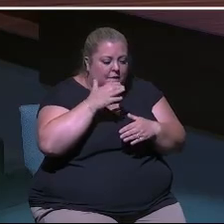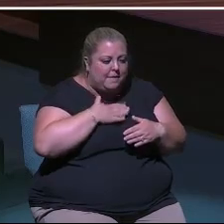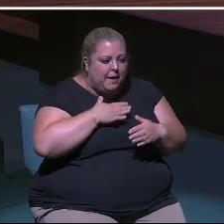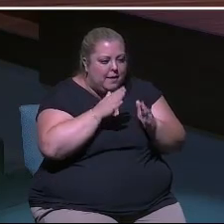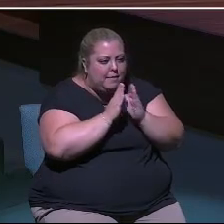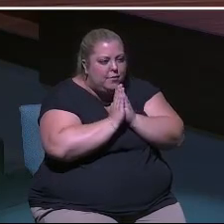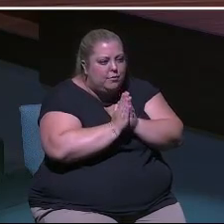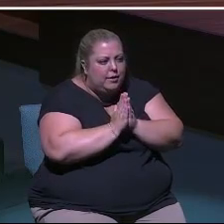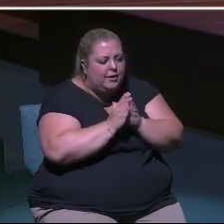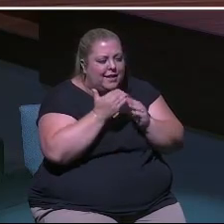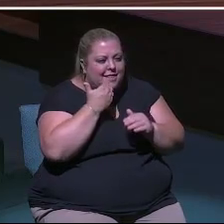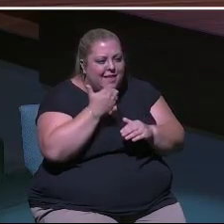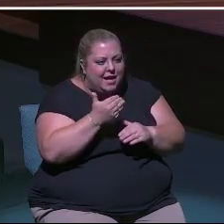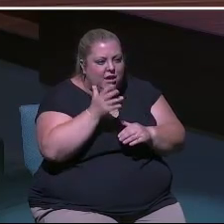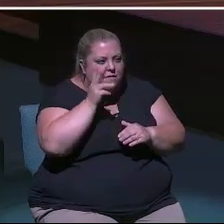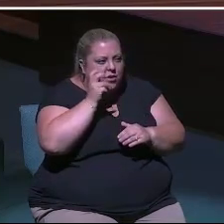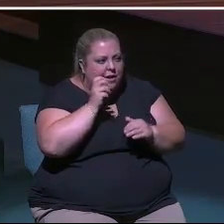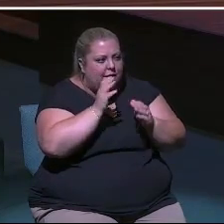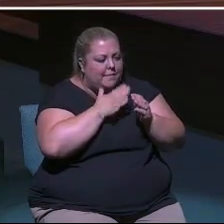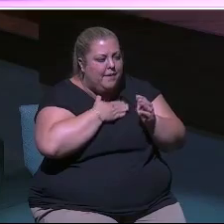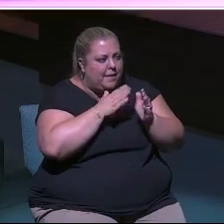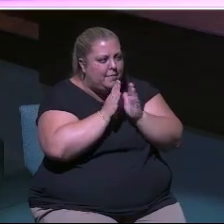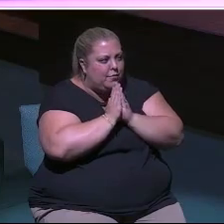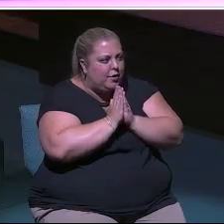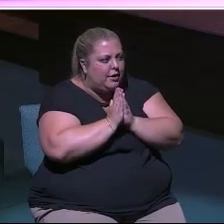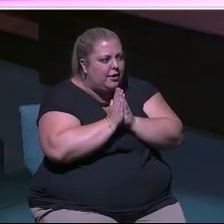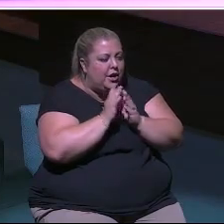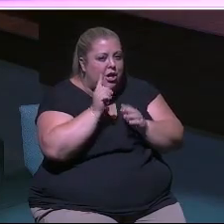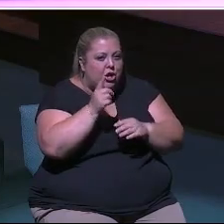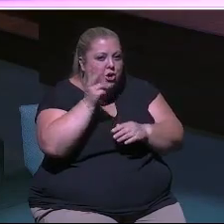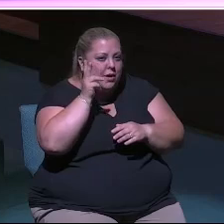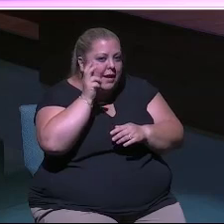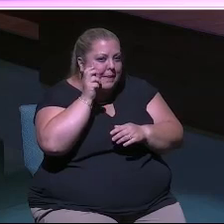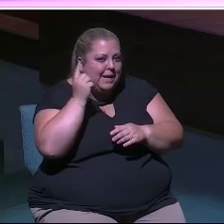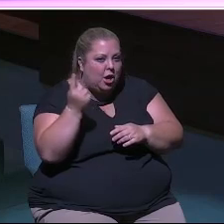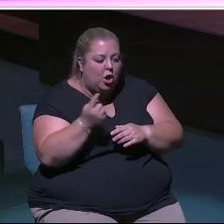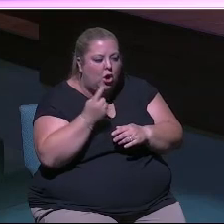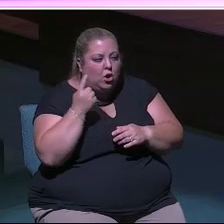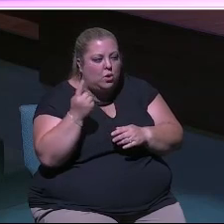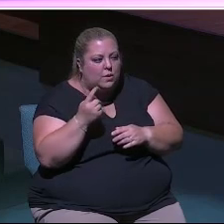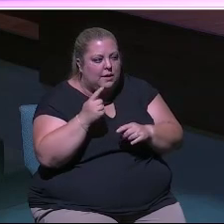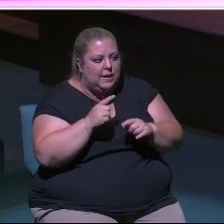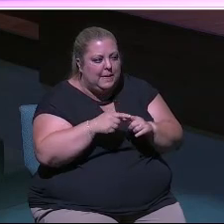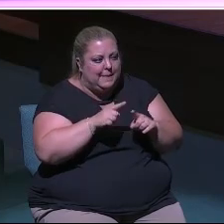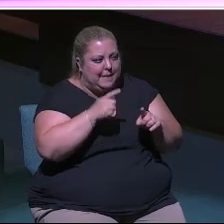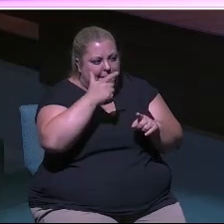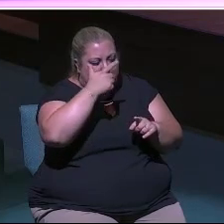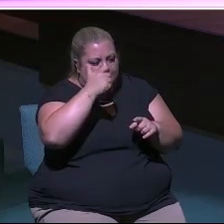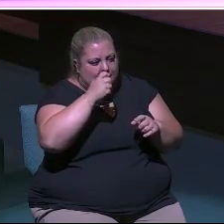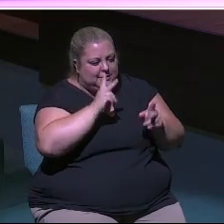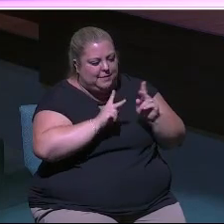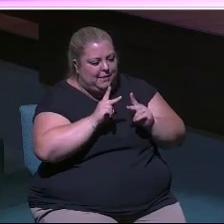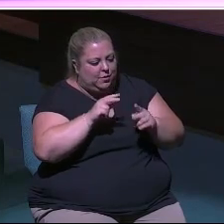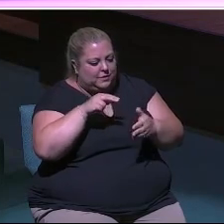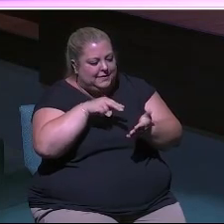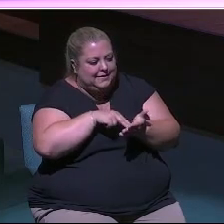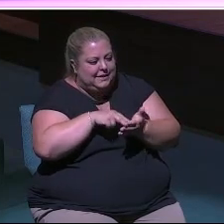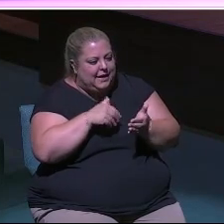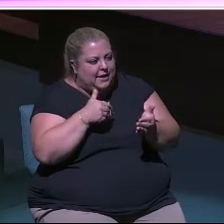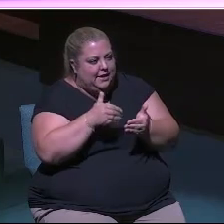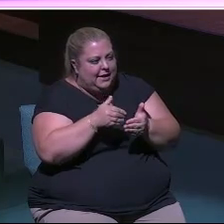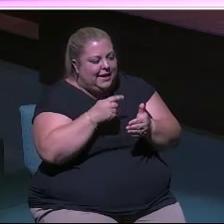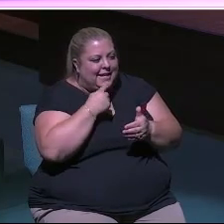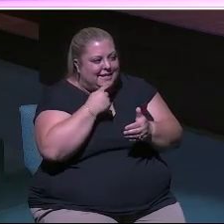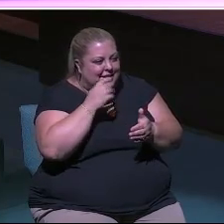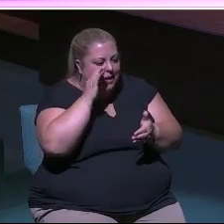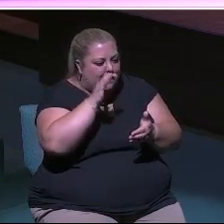prayer. And I knew that thou hearest me always, but because of the people which stand by, I said it that they may believe that